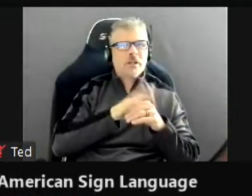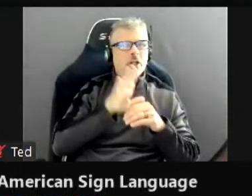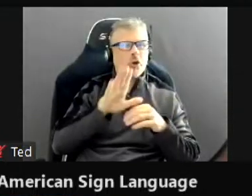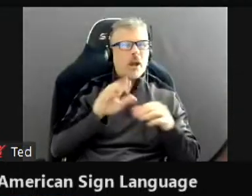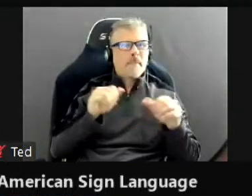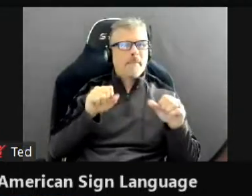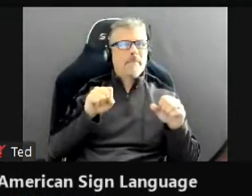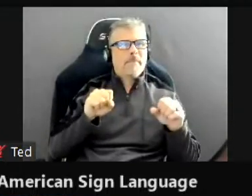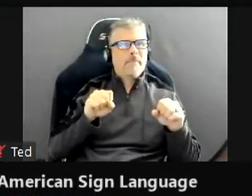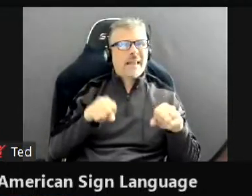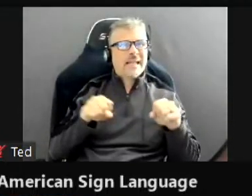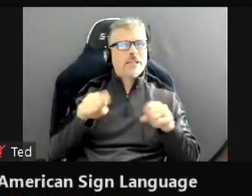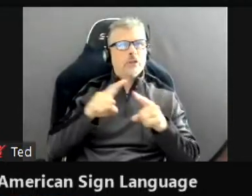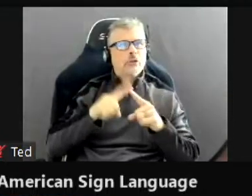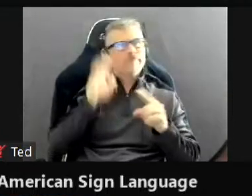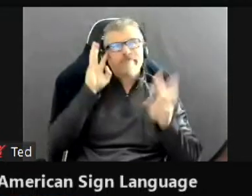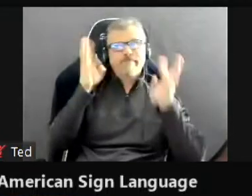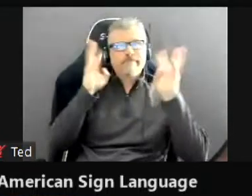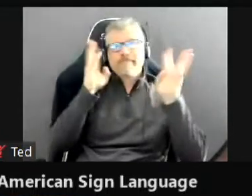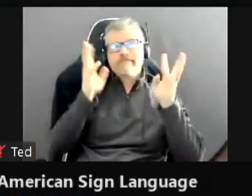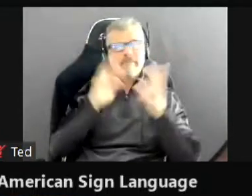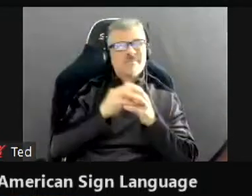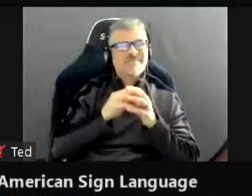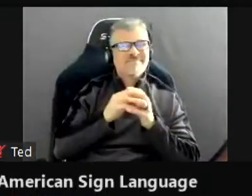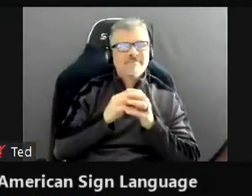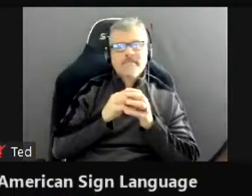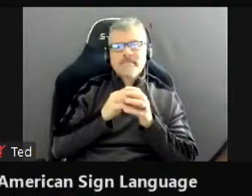that is. So,